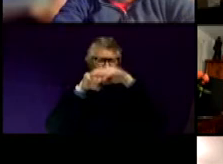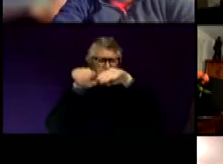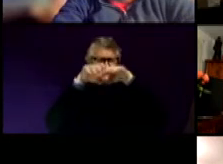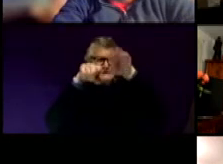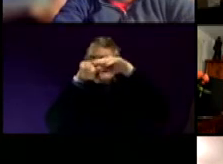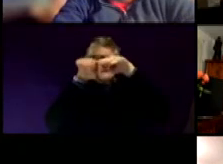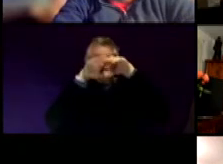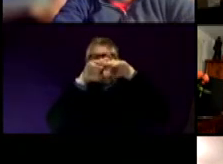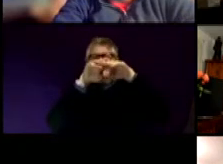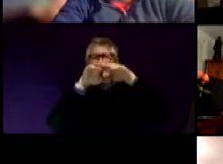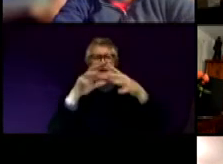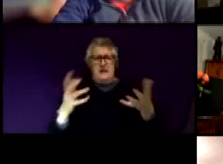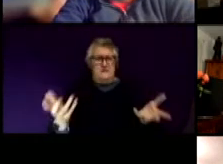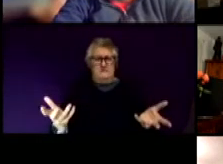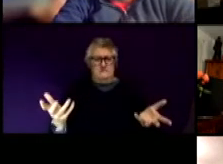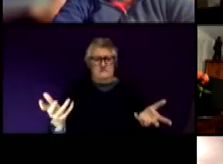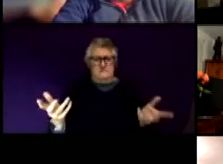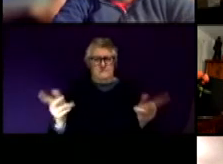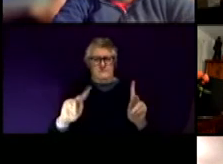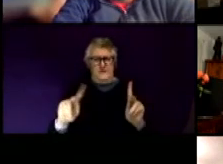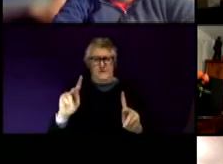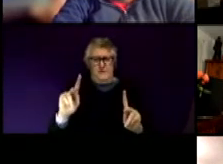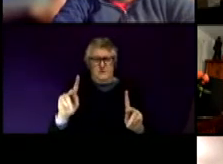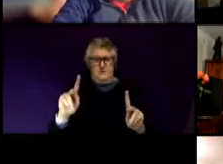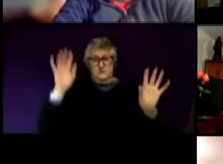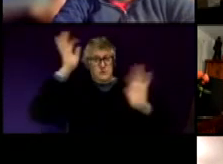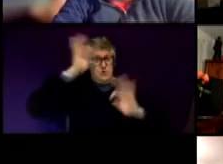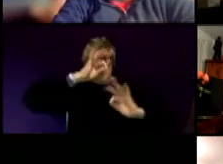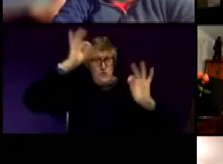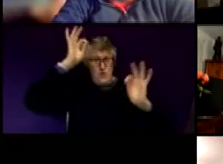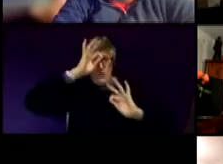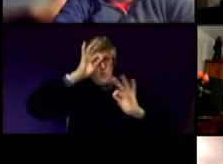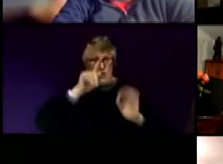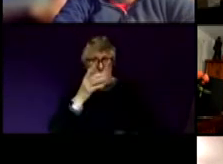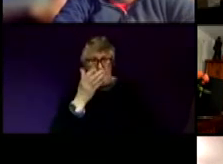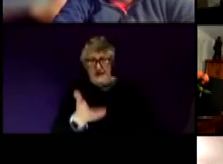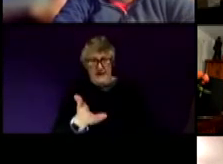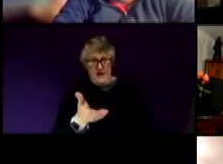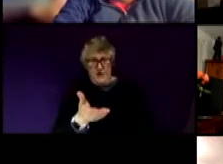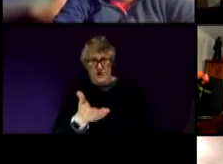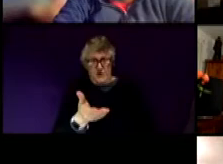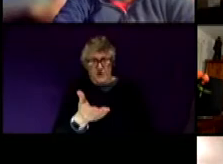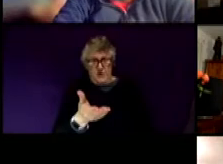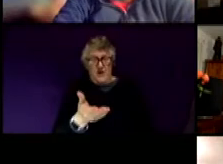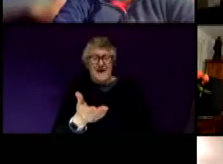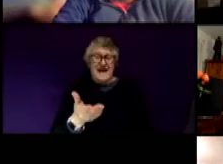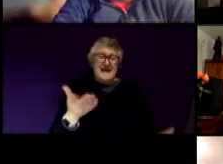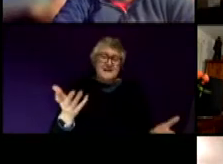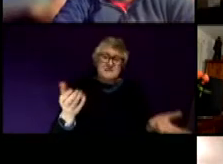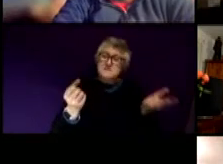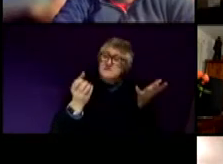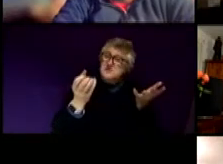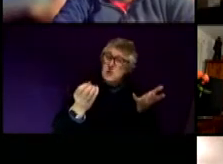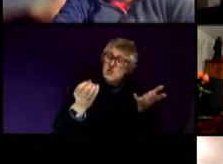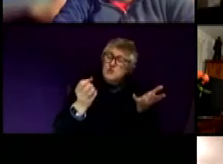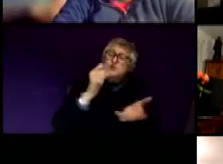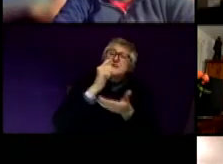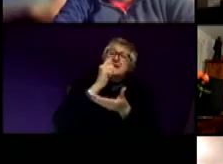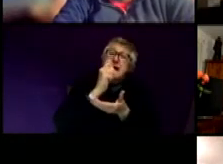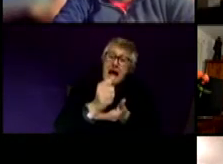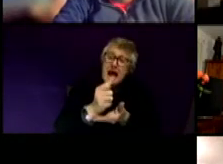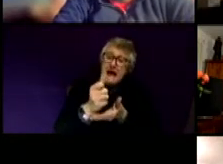in order to not waste any more time, having a flow chart of